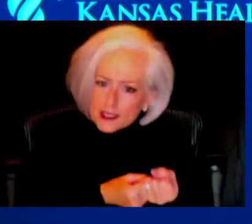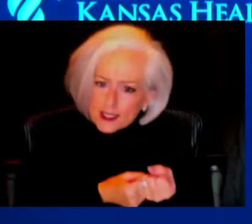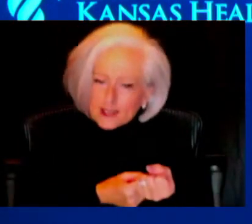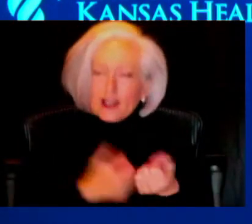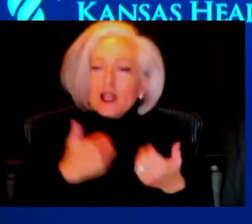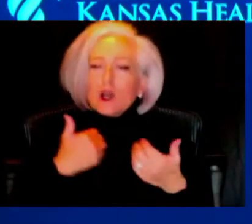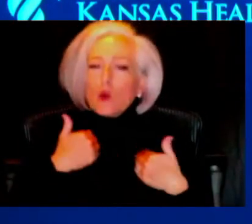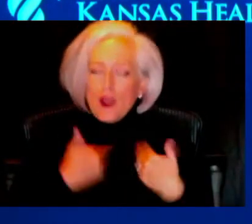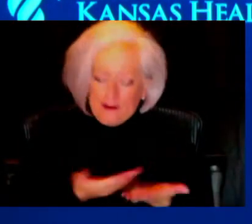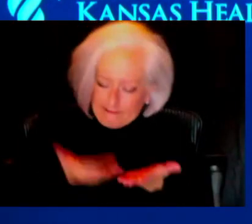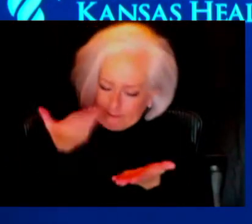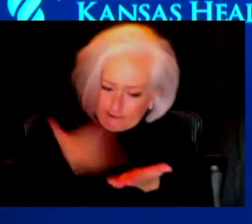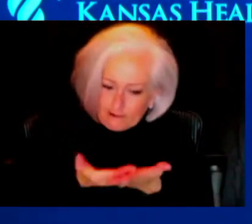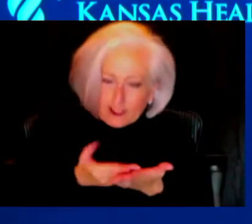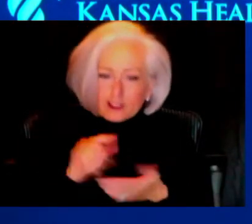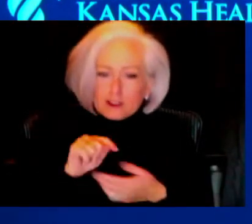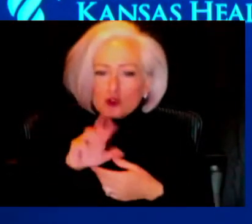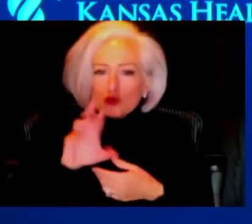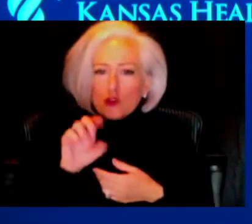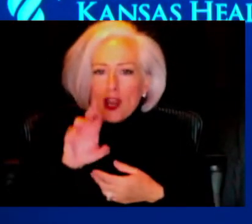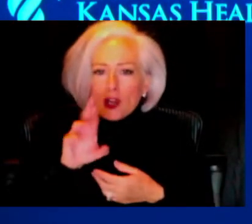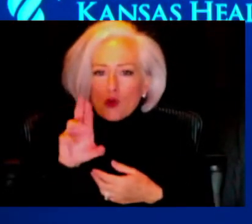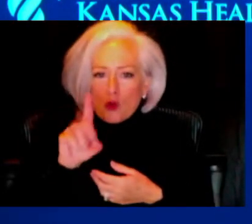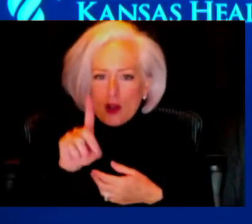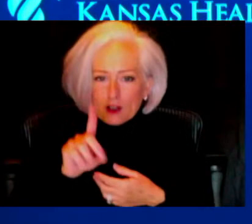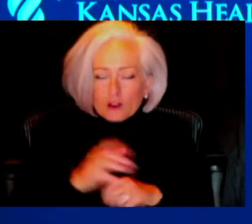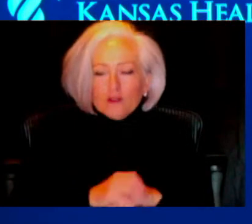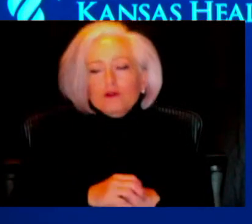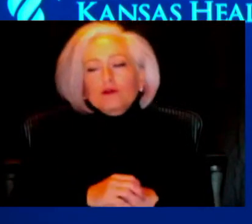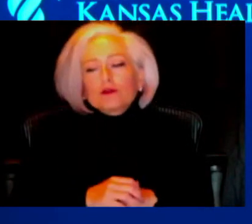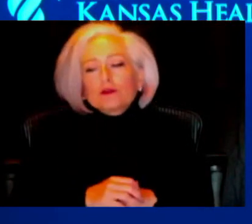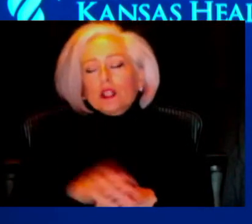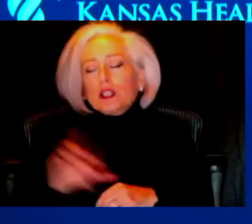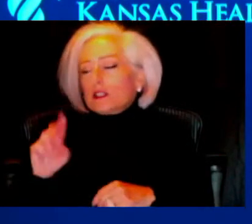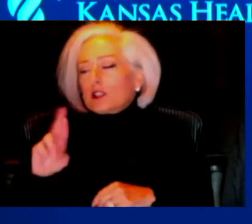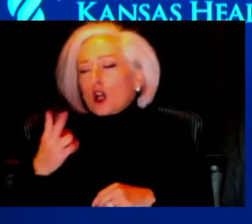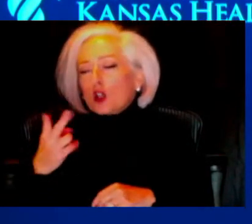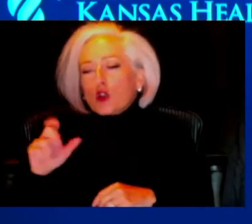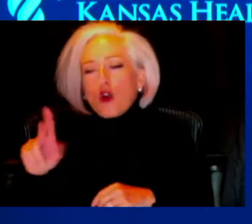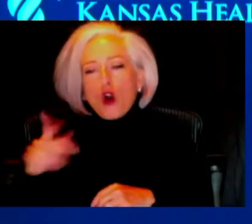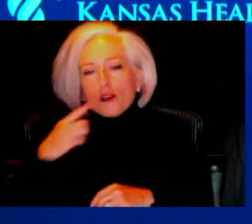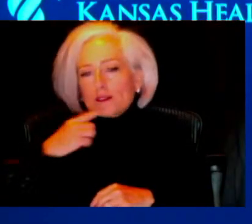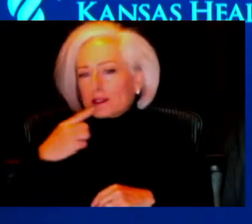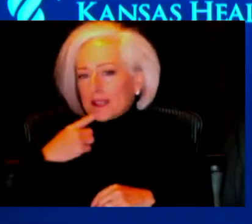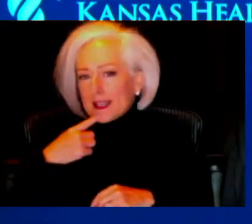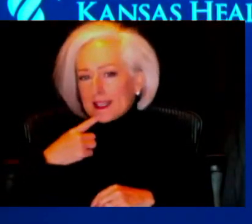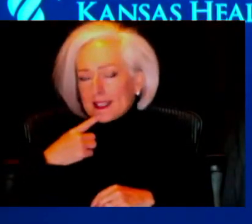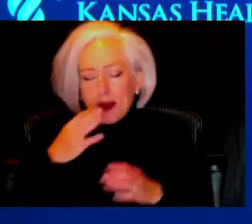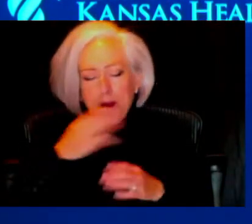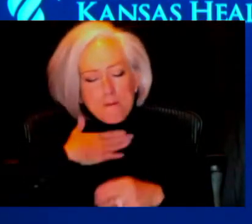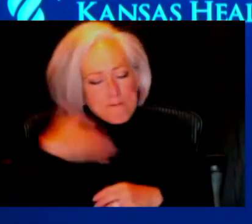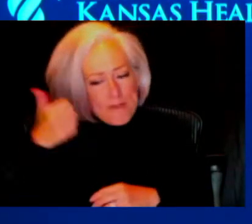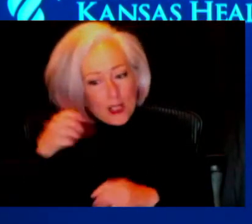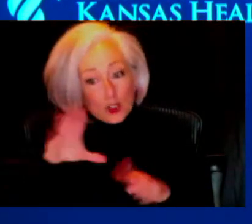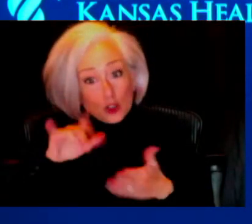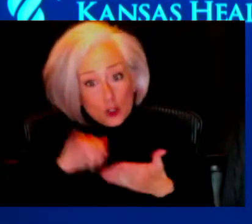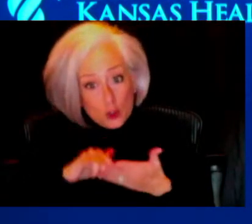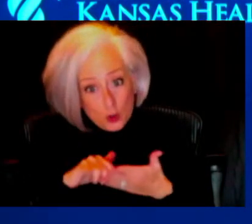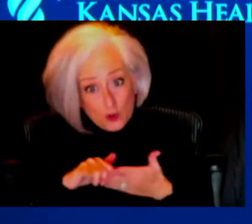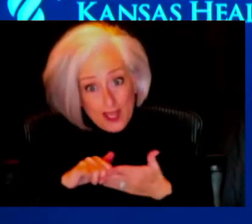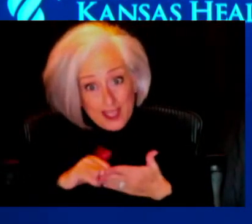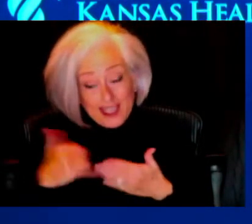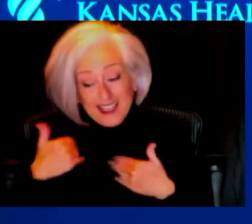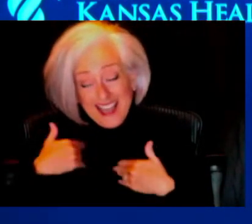on it. As Dr. Hawkinson was saying, it's better to do it and maybe have some